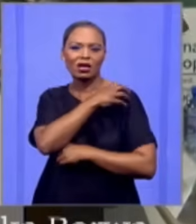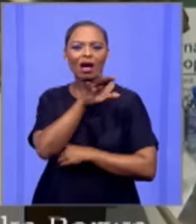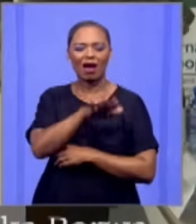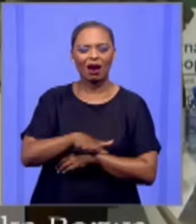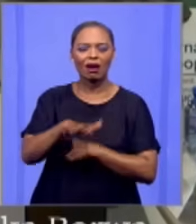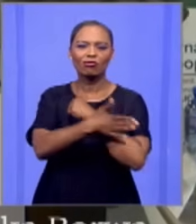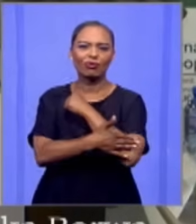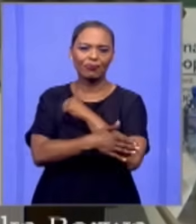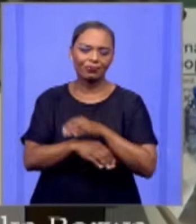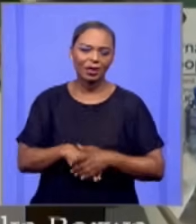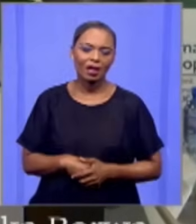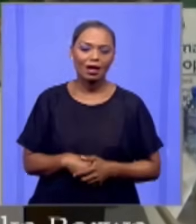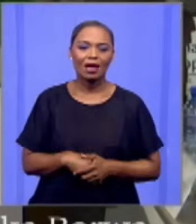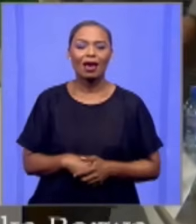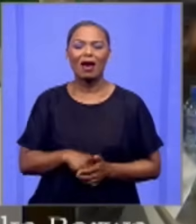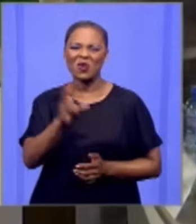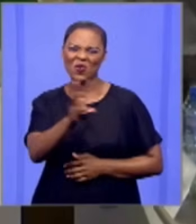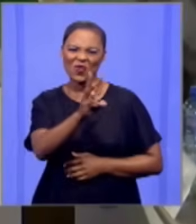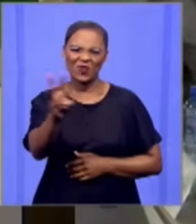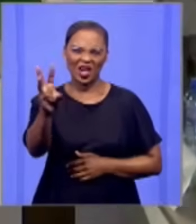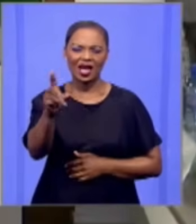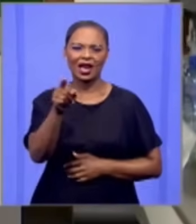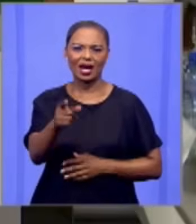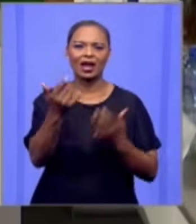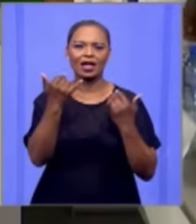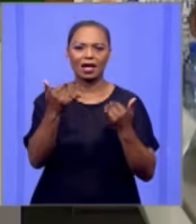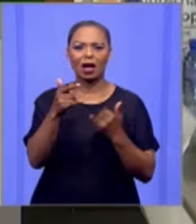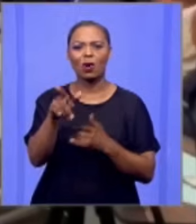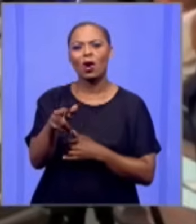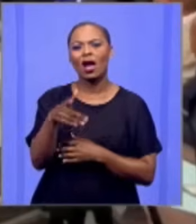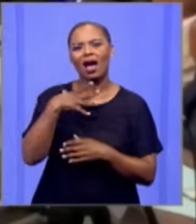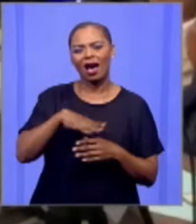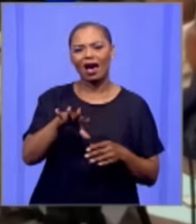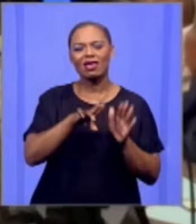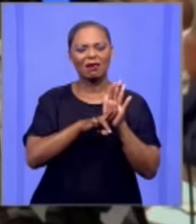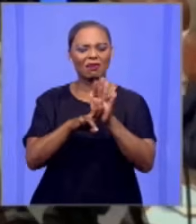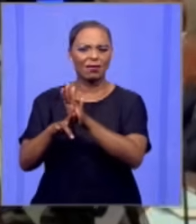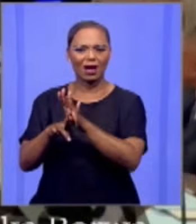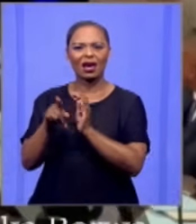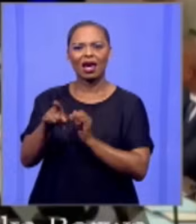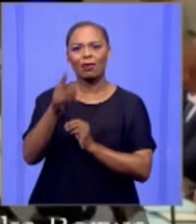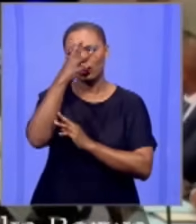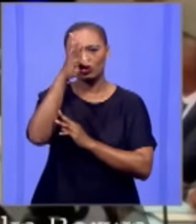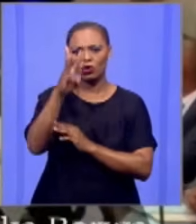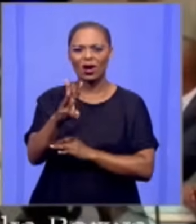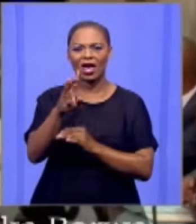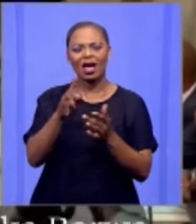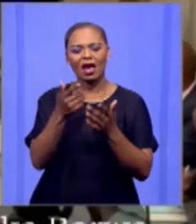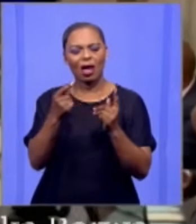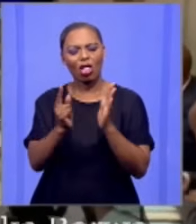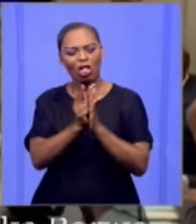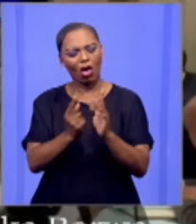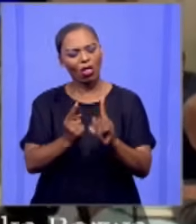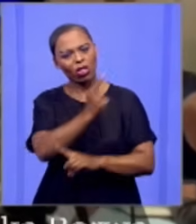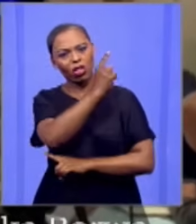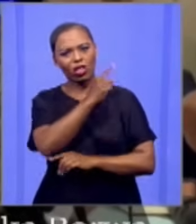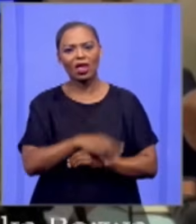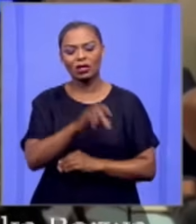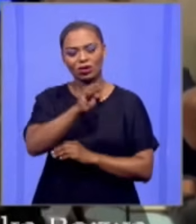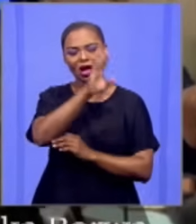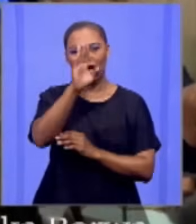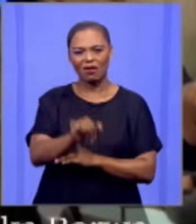O bošitša lemoša ka bogale batseta ba dinaga di šele ka Pretoria bao ba hlokomologago melao ya dikamano. Afrika Borwa e ya go gadika